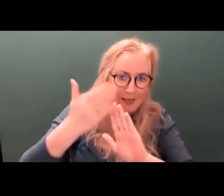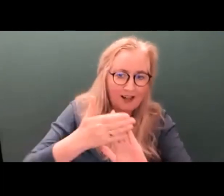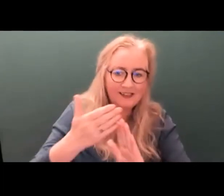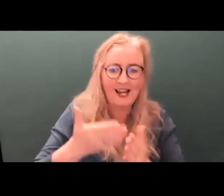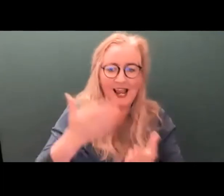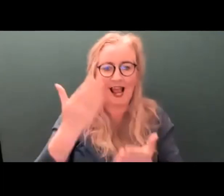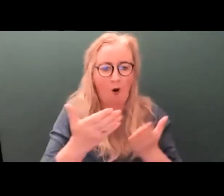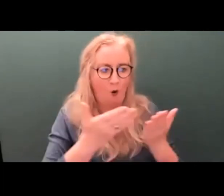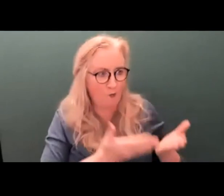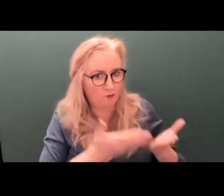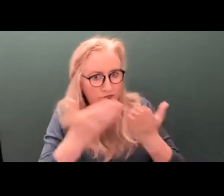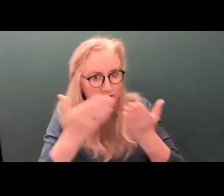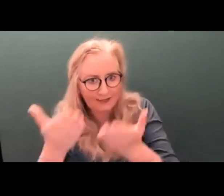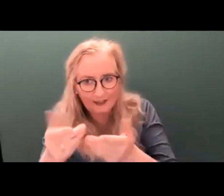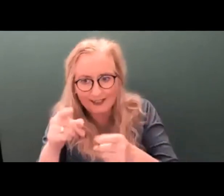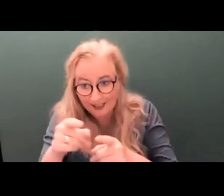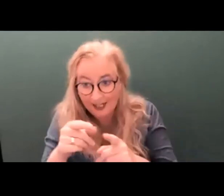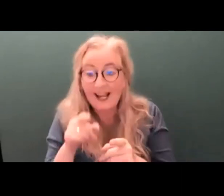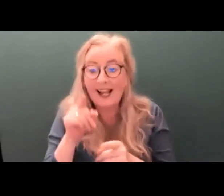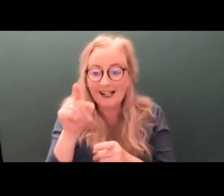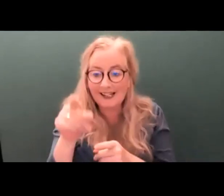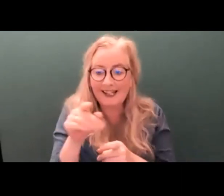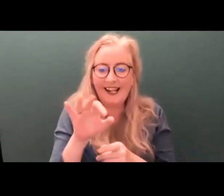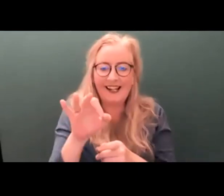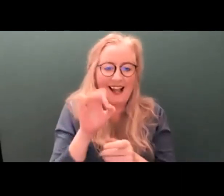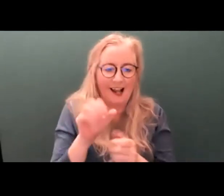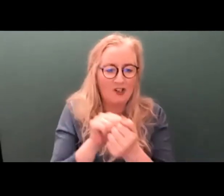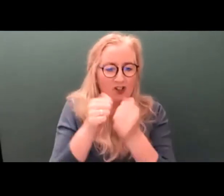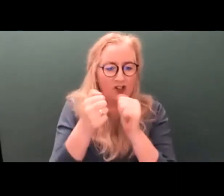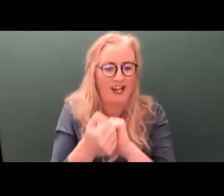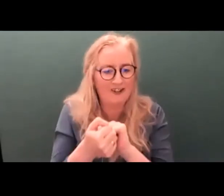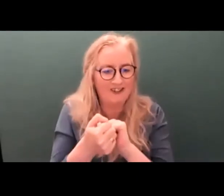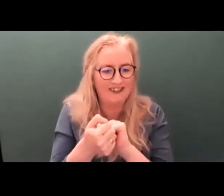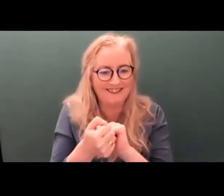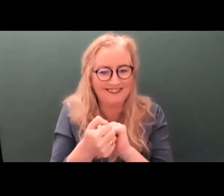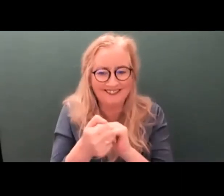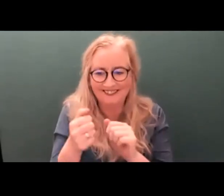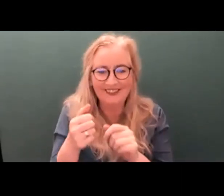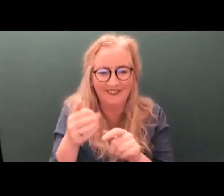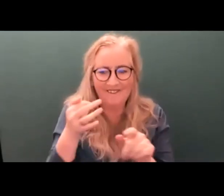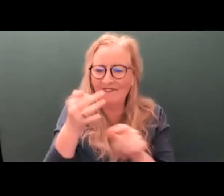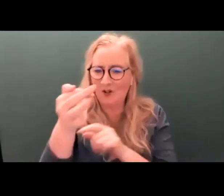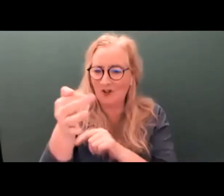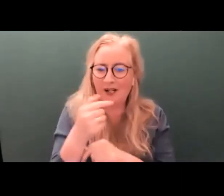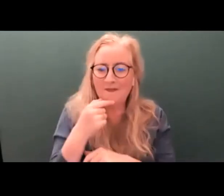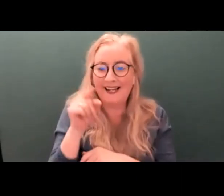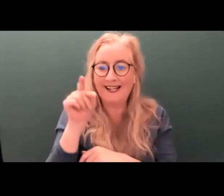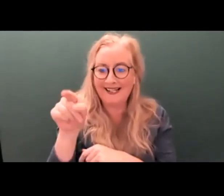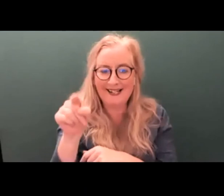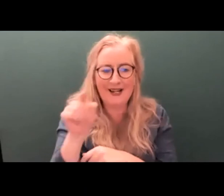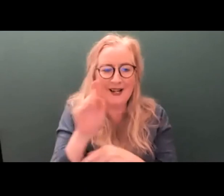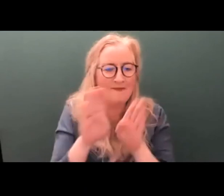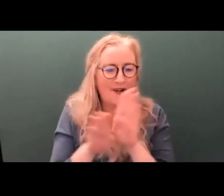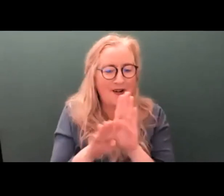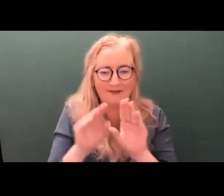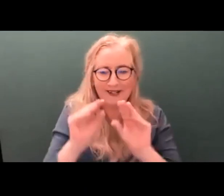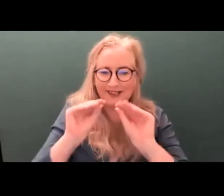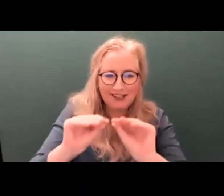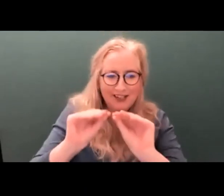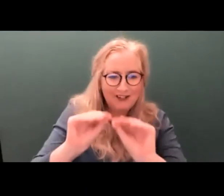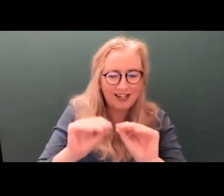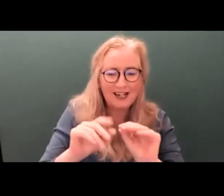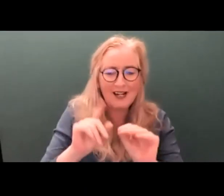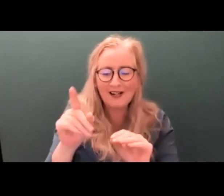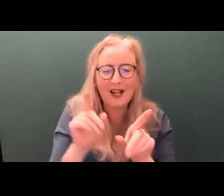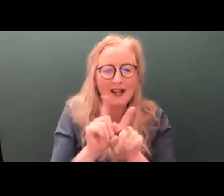it here. And he got to change places with the teacher. He was the teacher. And it created this really sweet